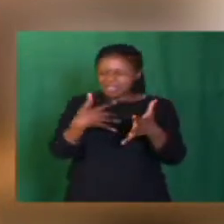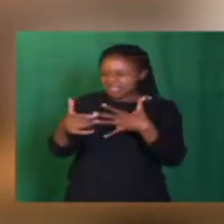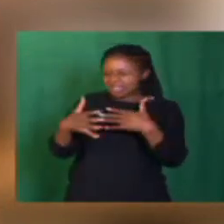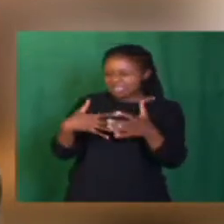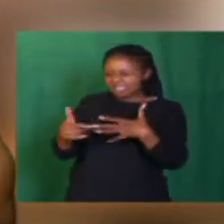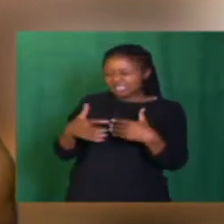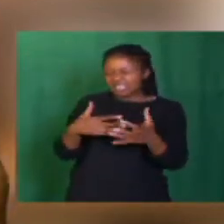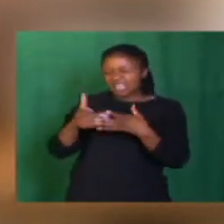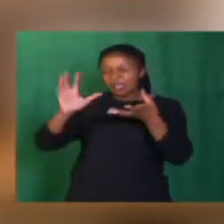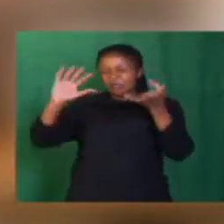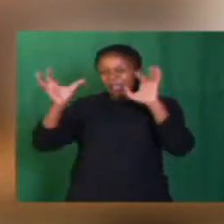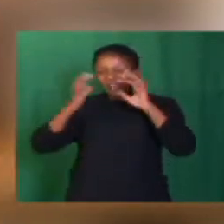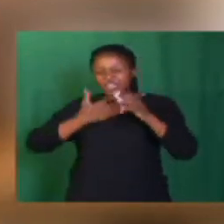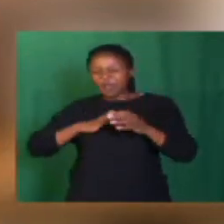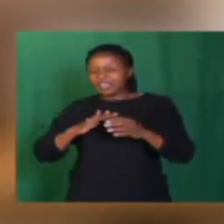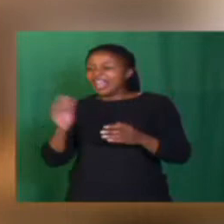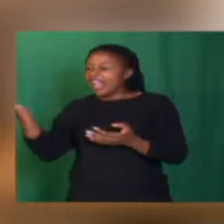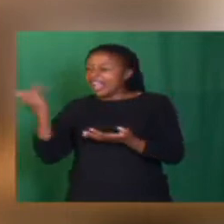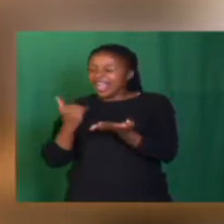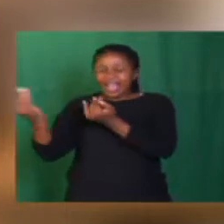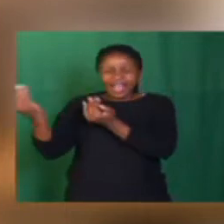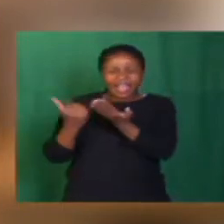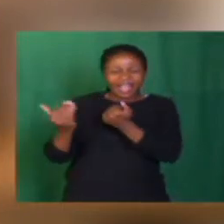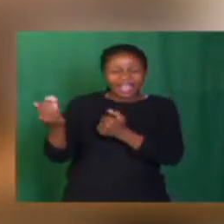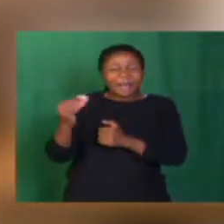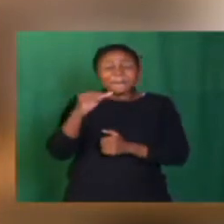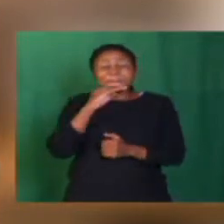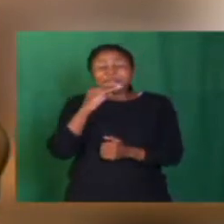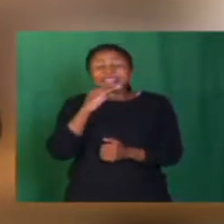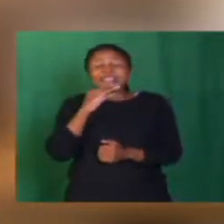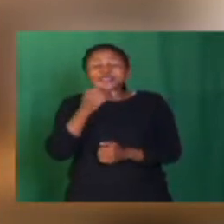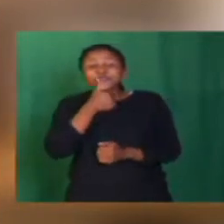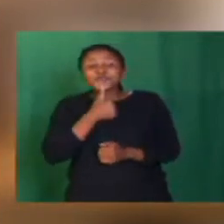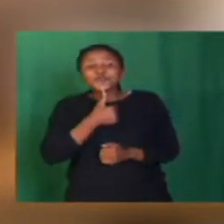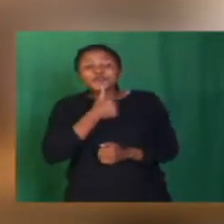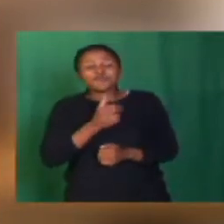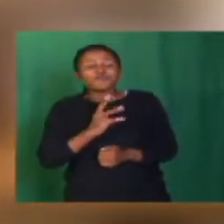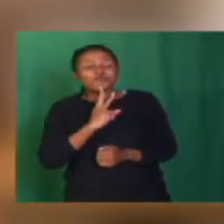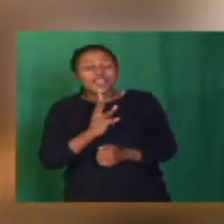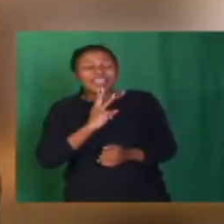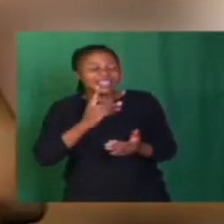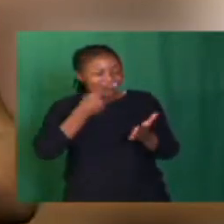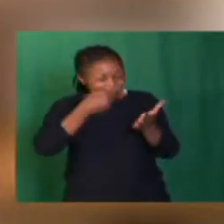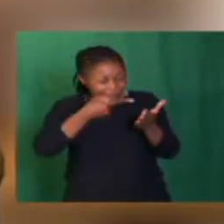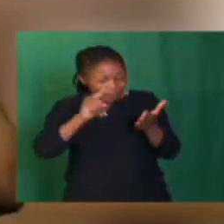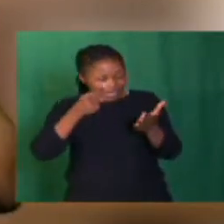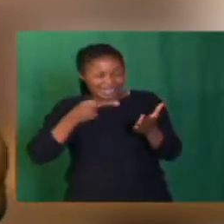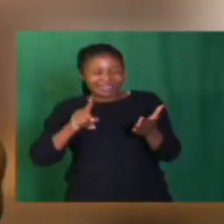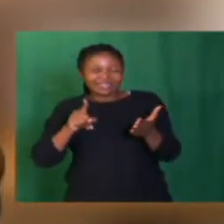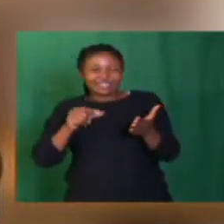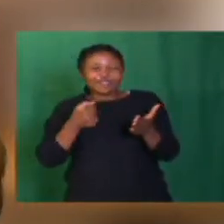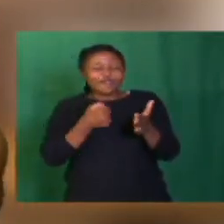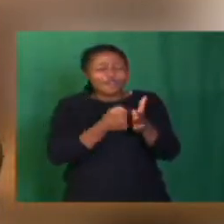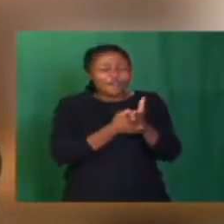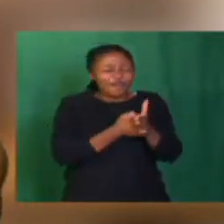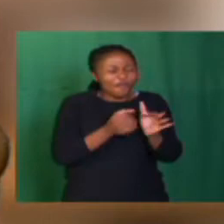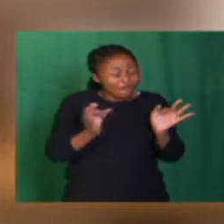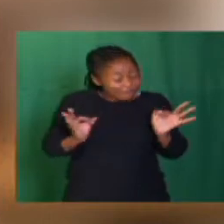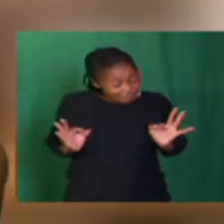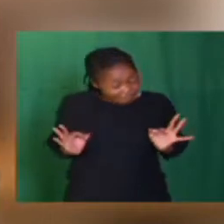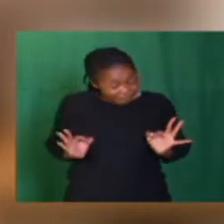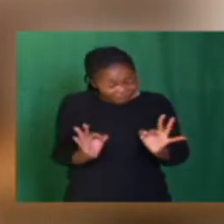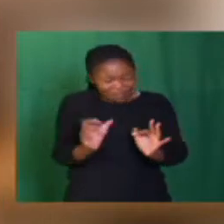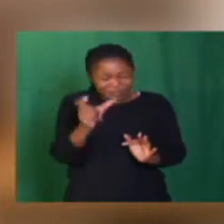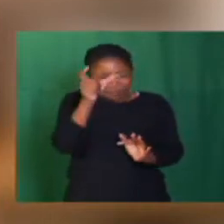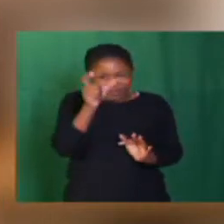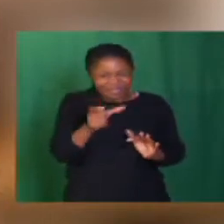to be sure that you use the appropriate grammar that will, or the appropriate words that will compel the person to actually buy